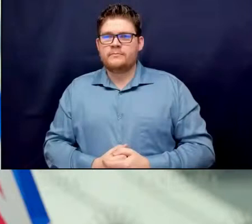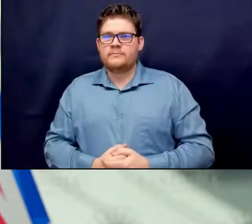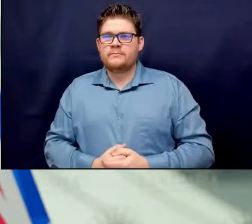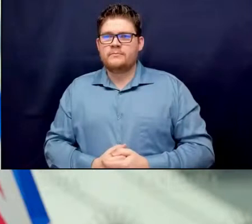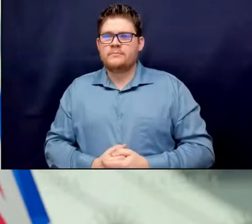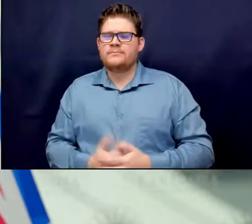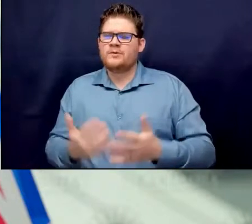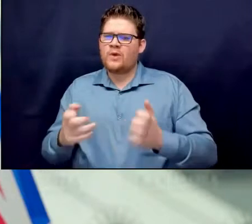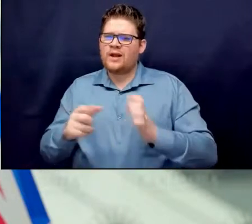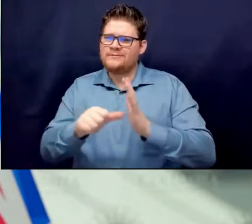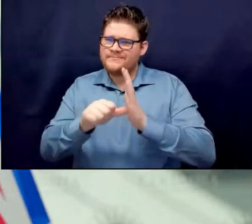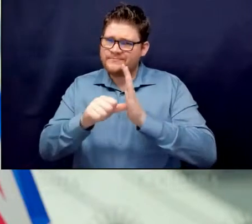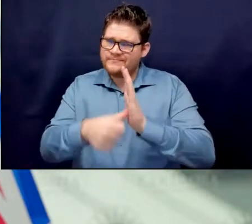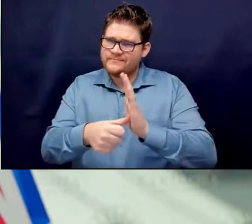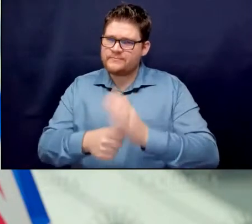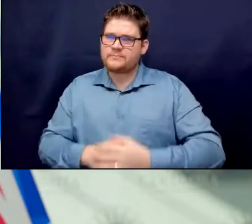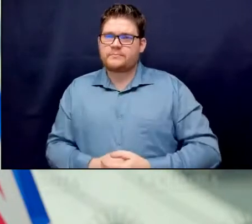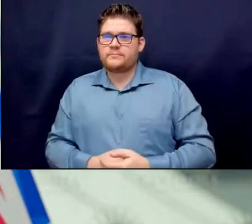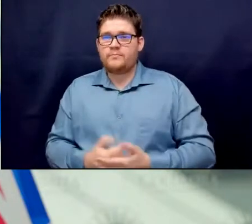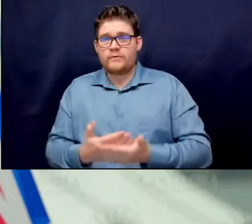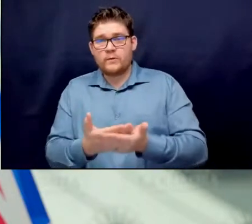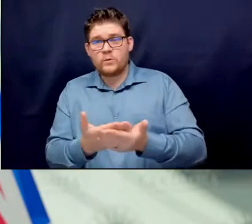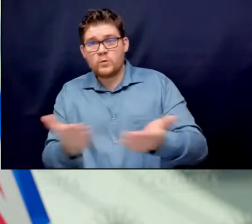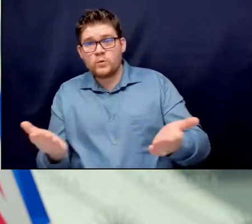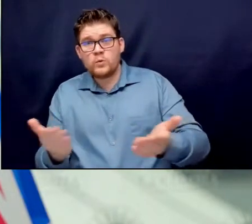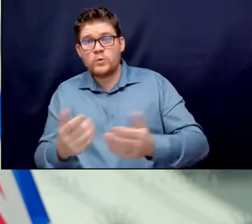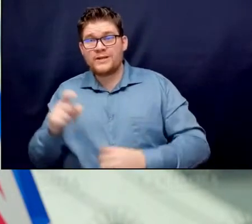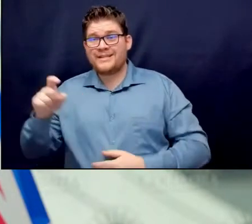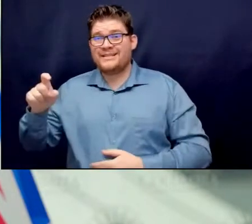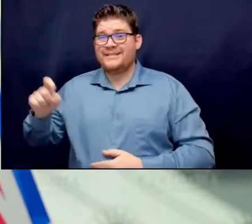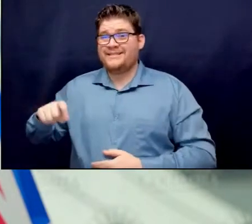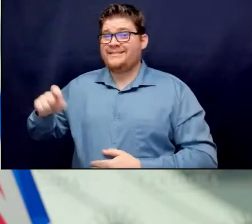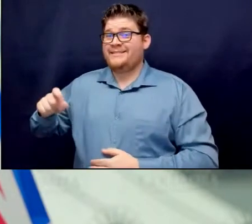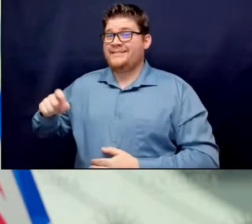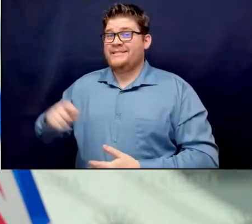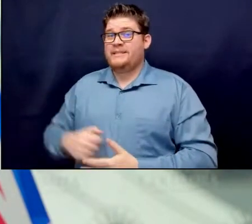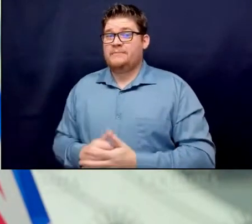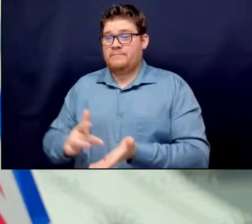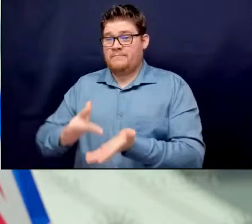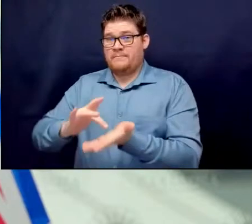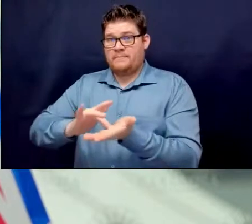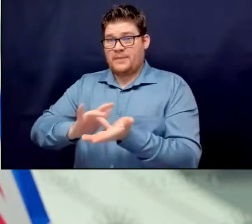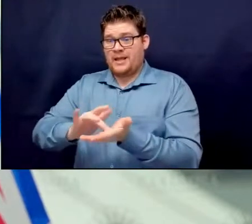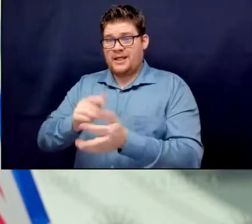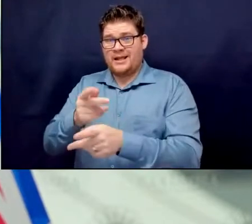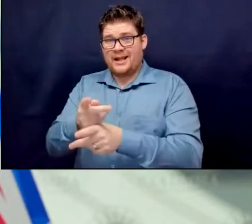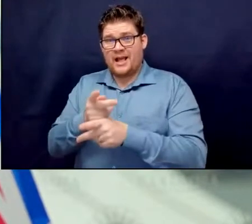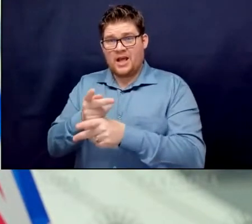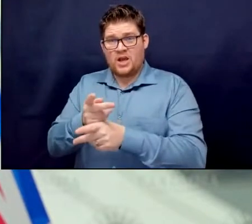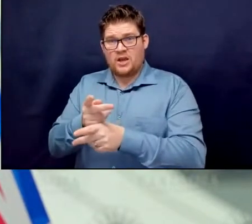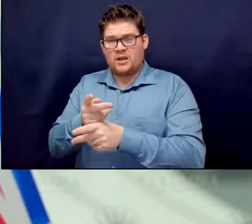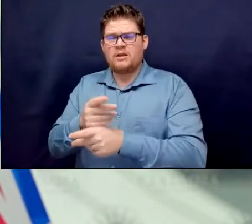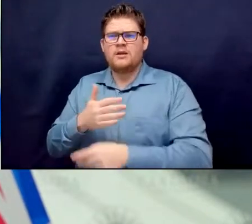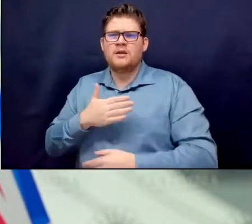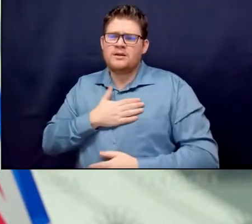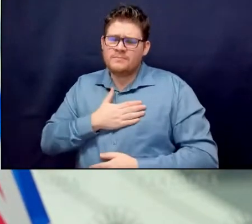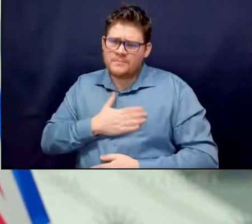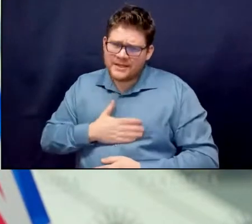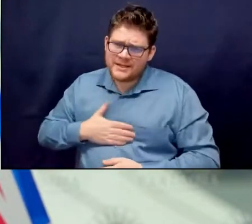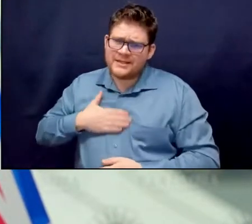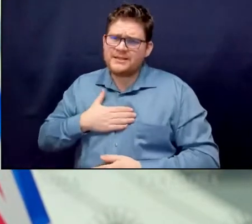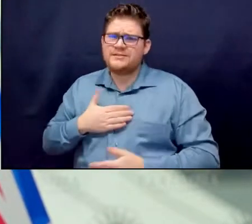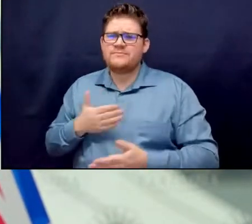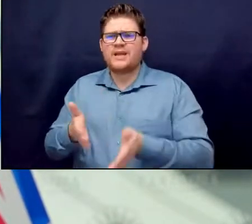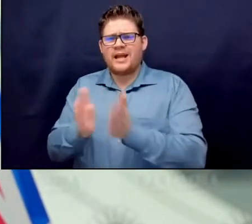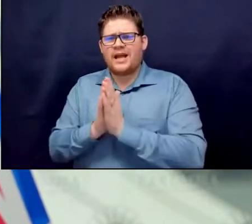care. Don't stay home. Don't wait. If you have a serious reason to get care, get care. Do not be deterred